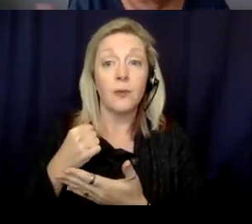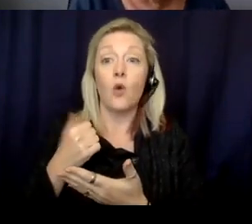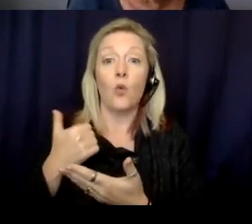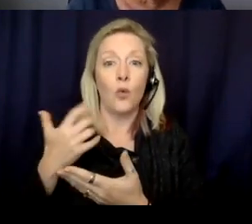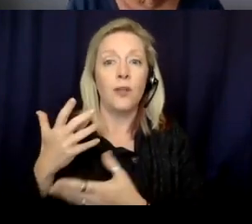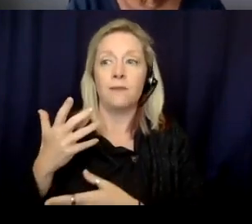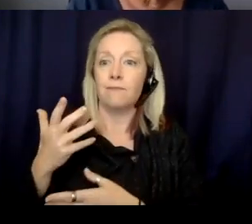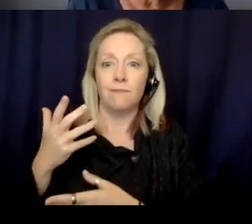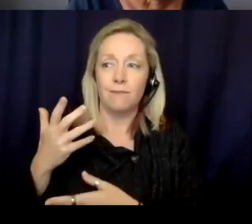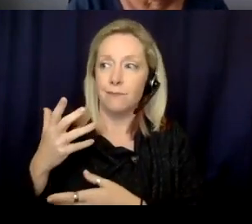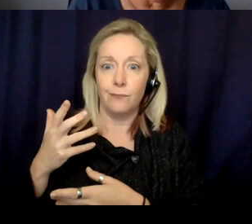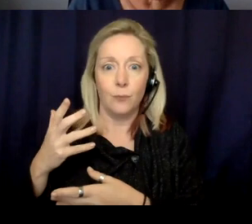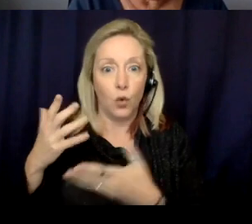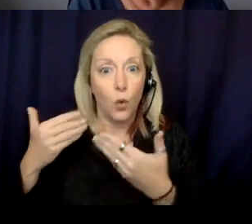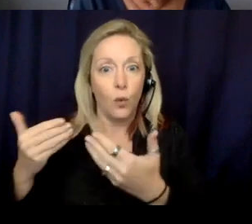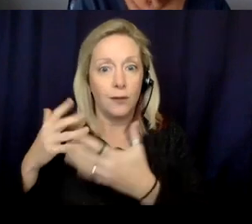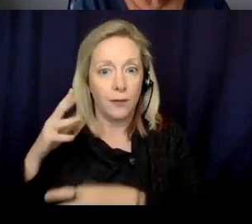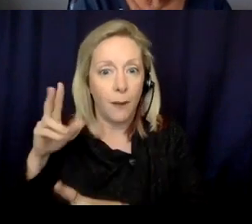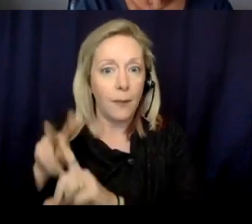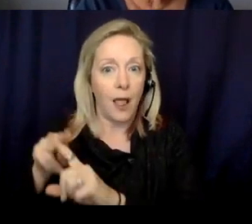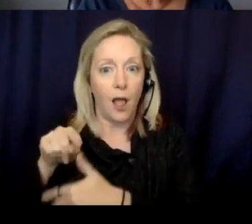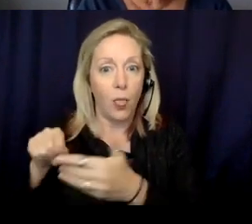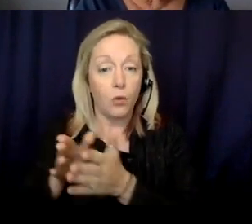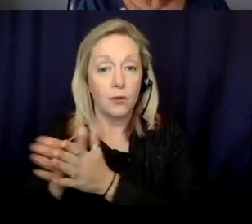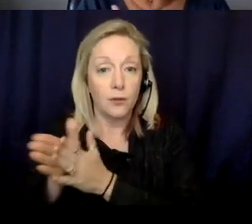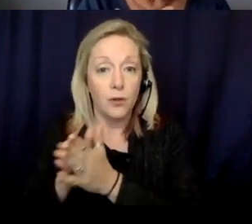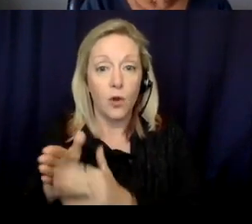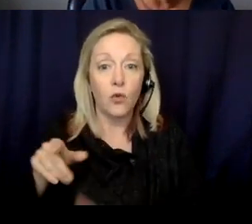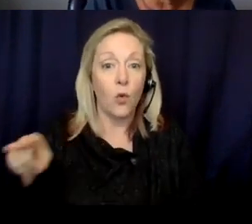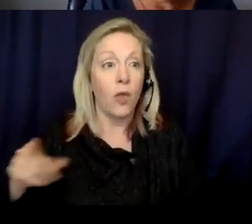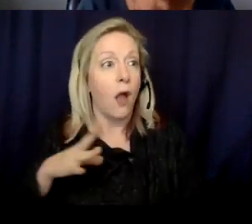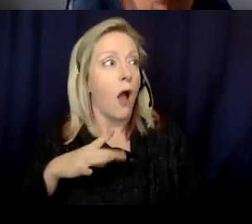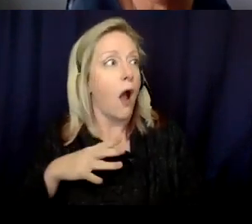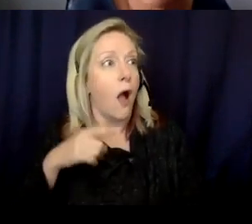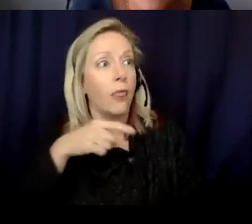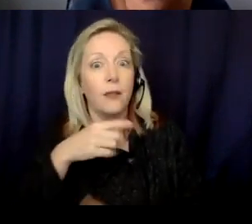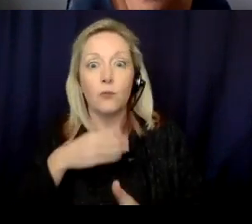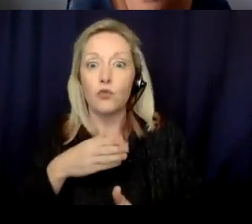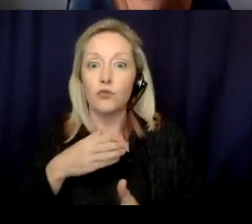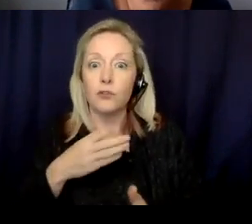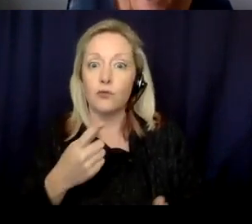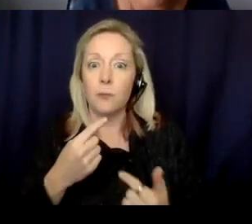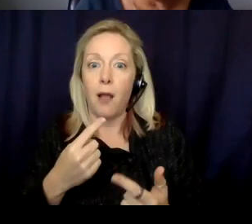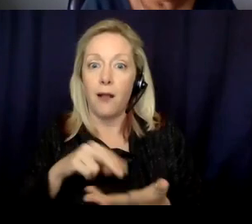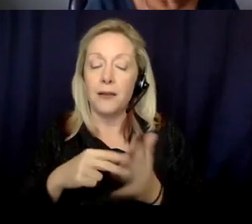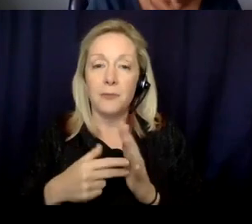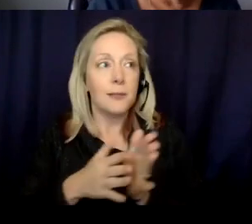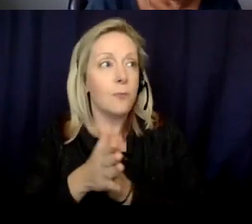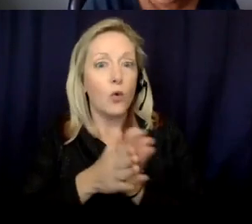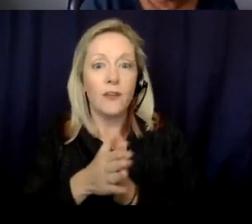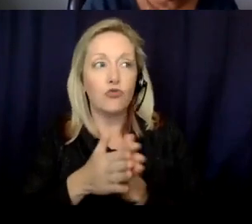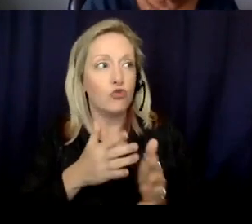in order for them to see, oh, I'm a responsive partner and I want to have a conversation with you. I